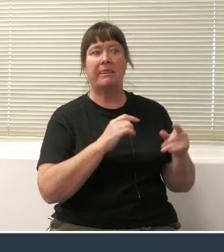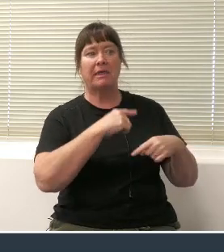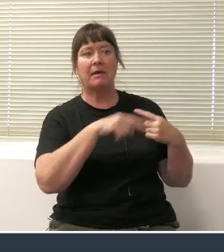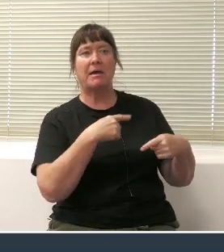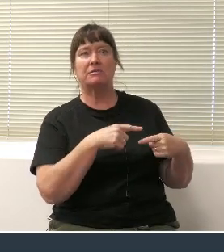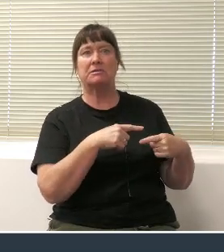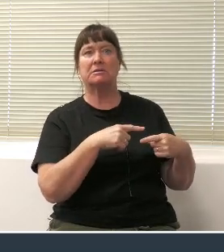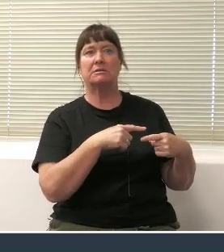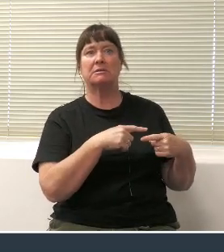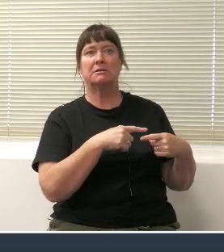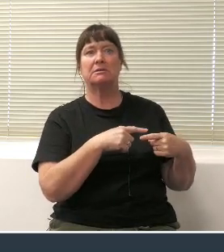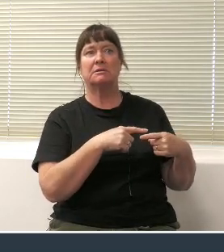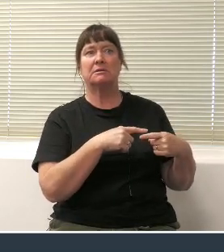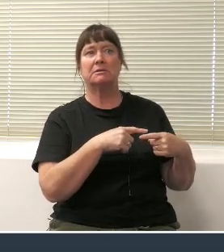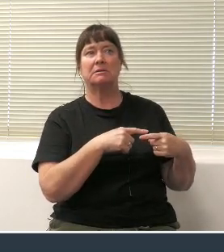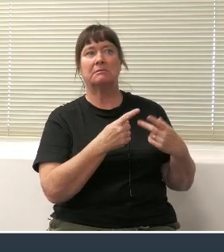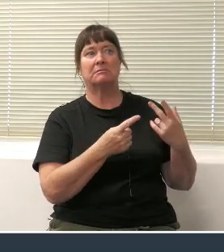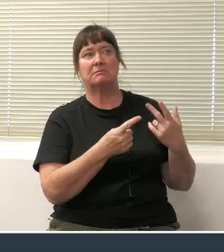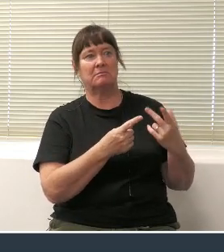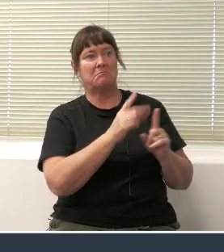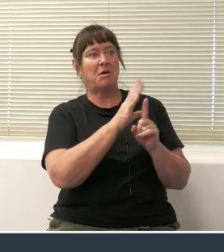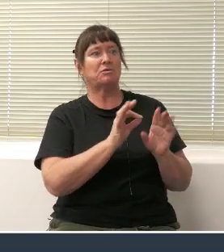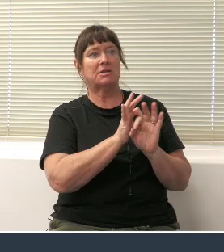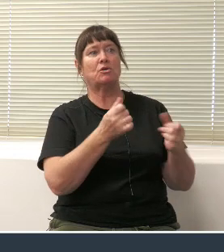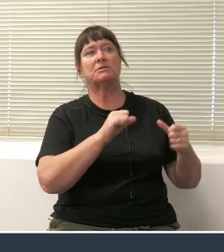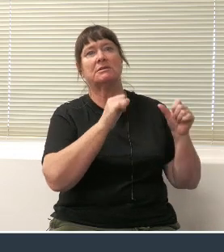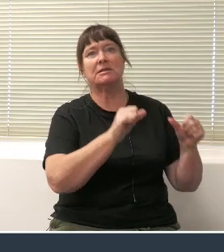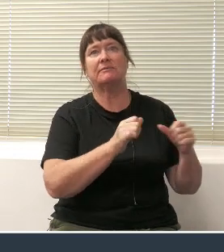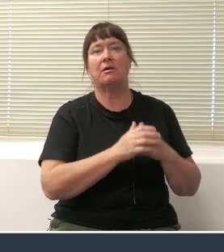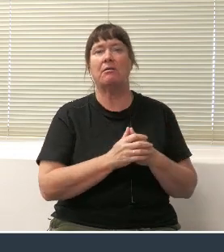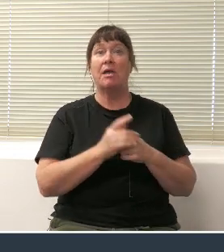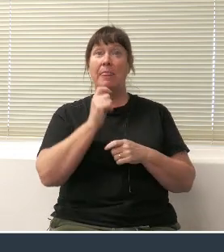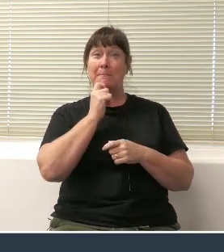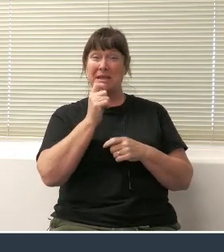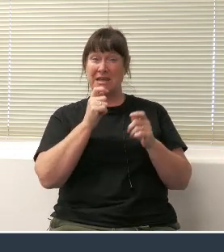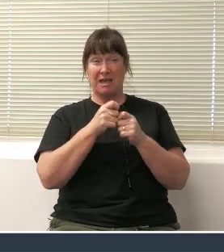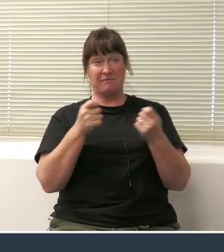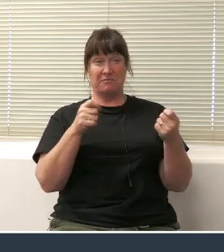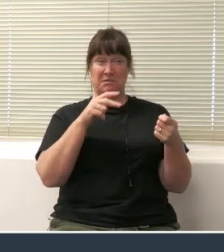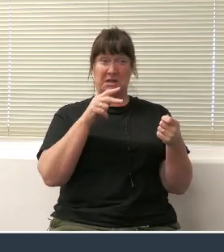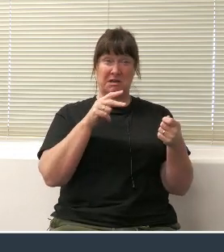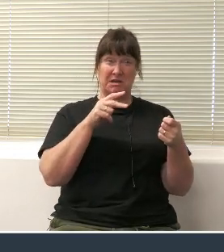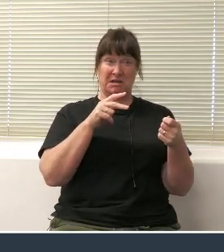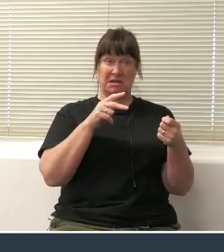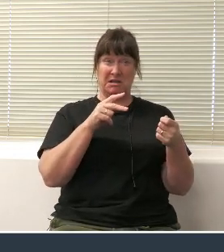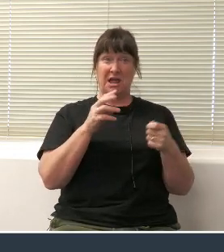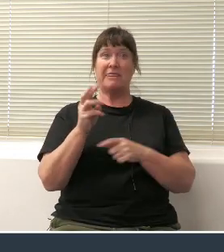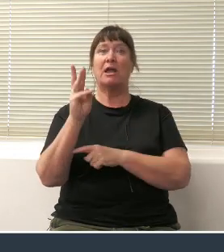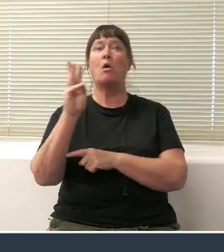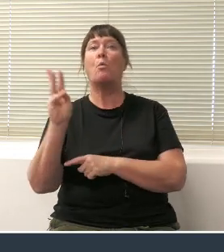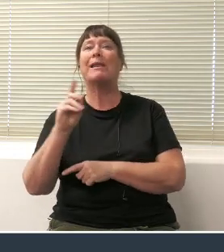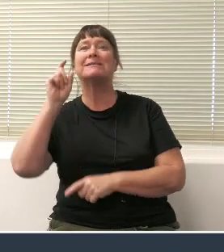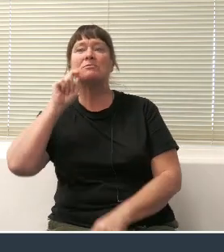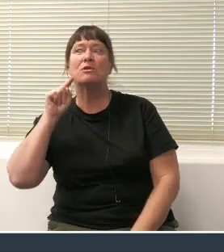about the models that didn't do so well. And if you've been in the media in recent times, Wellington Water, I think, is a